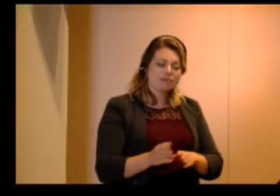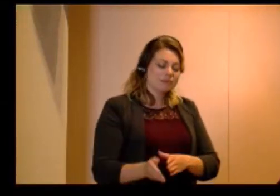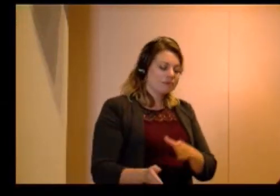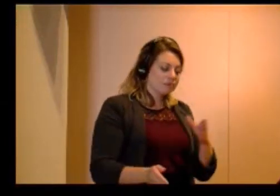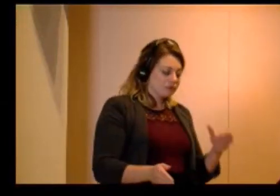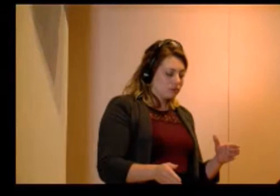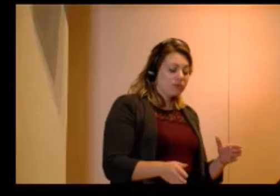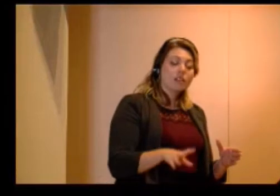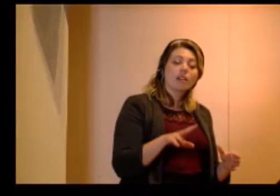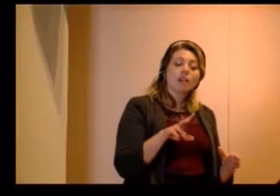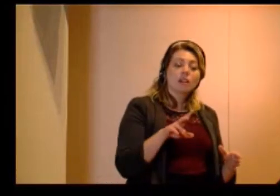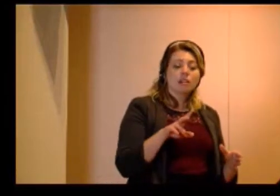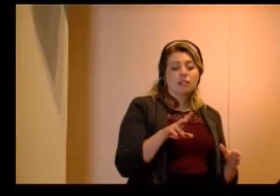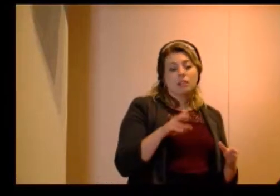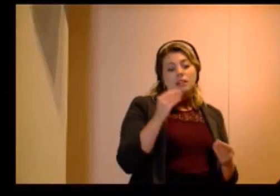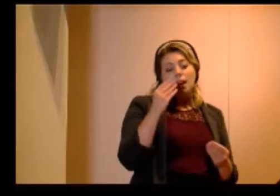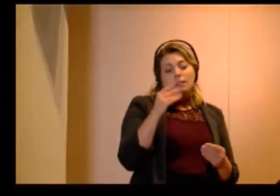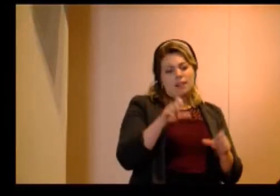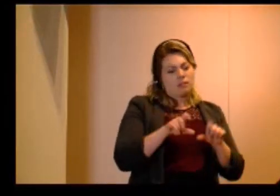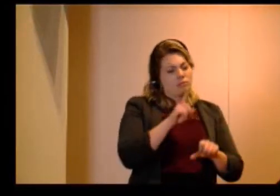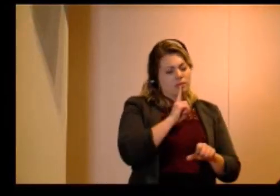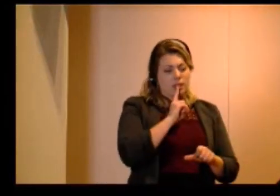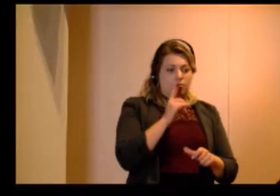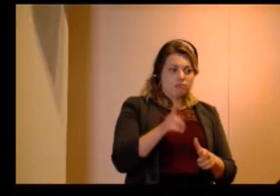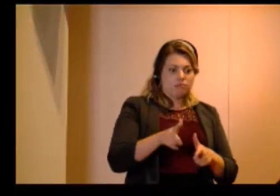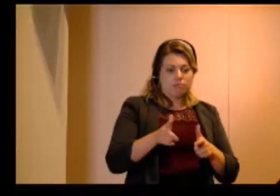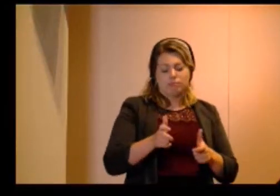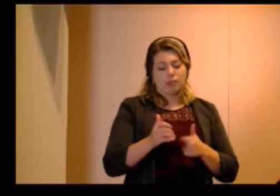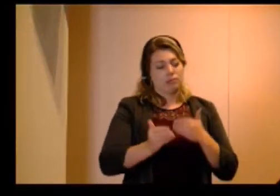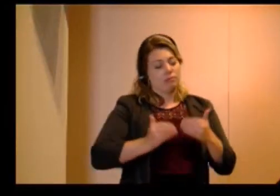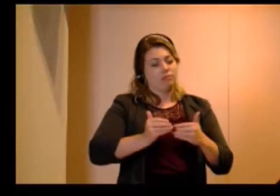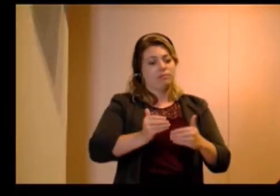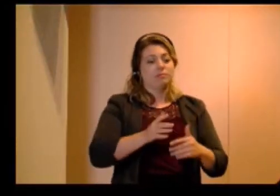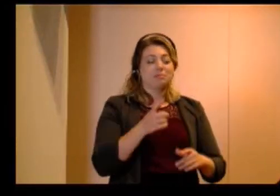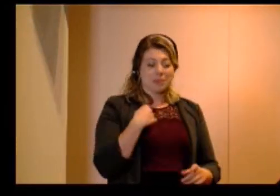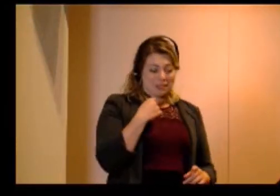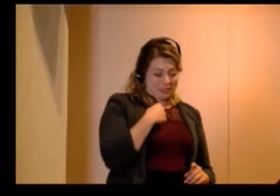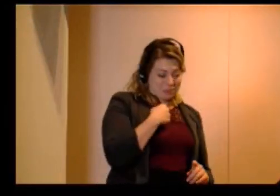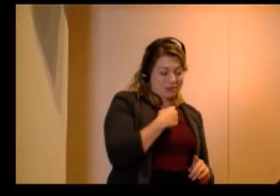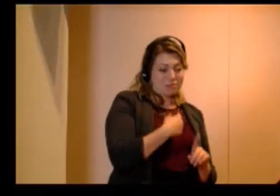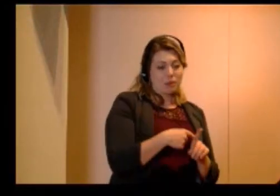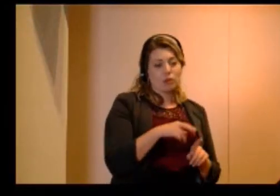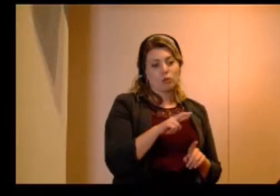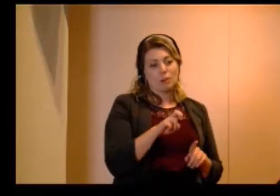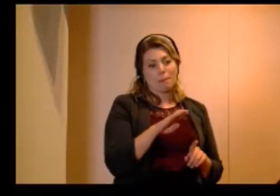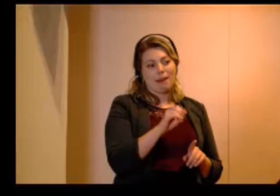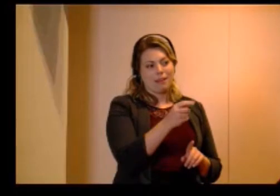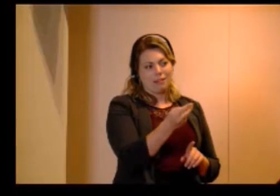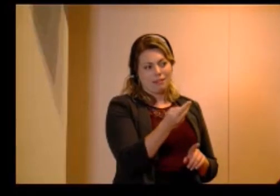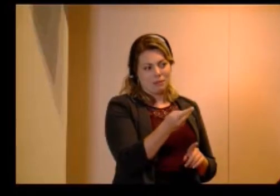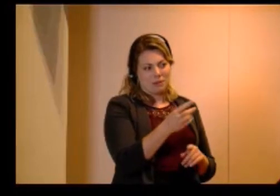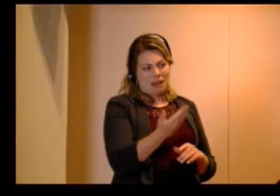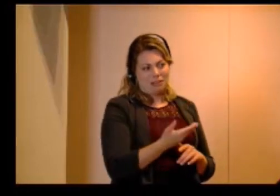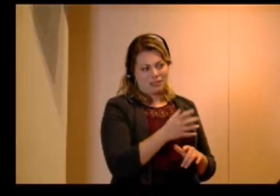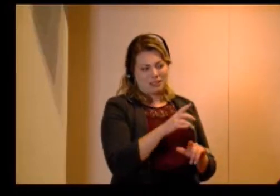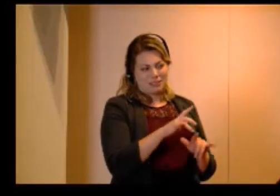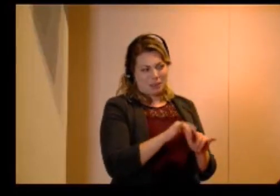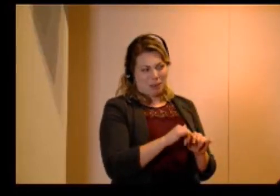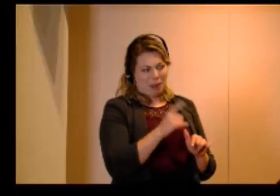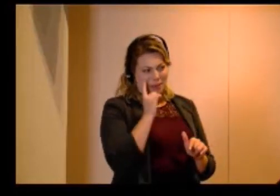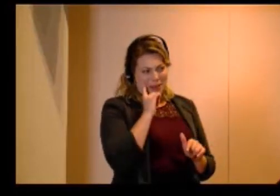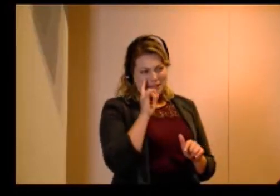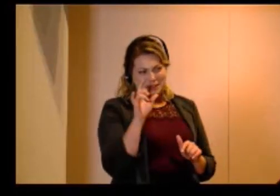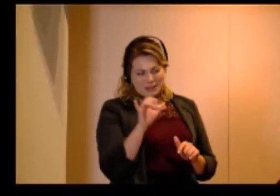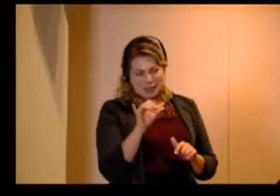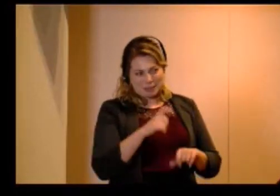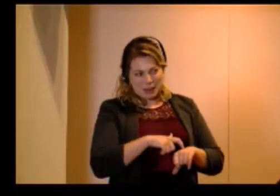fast. I think I am, myself and Rebecca, who got hired at the same time, was probably the first data scientist at